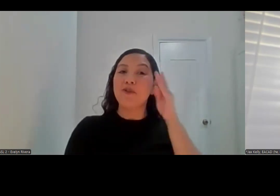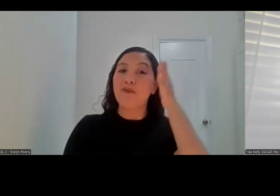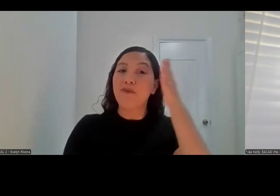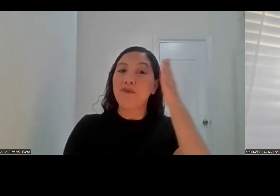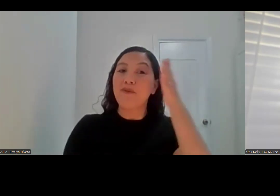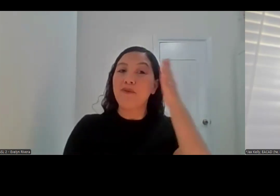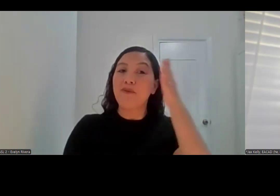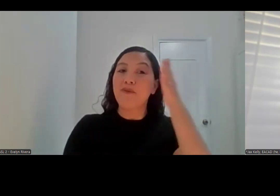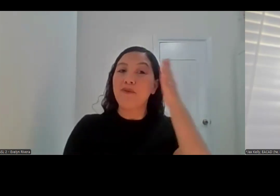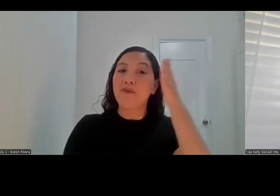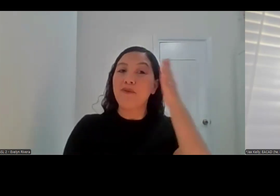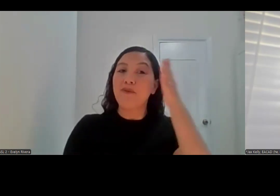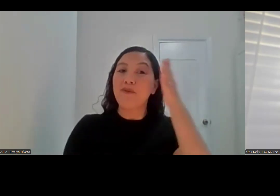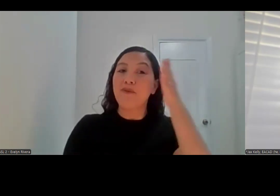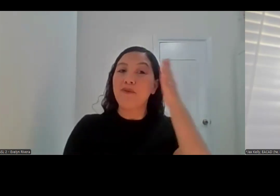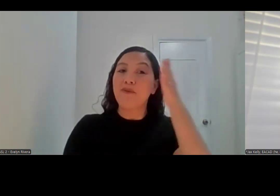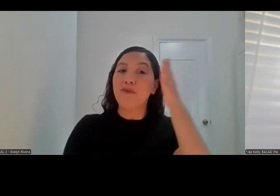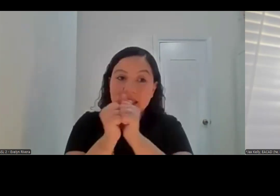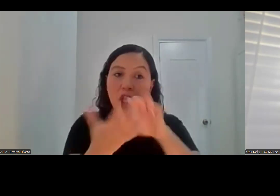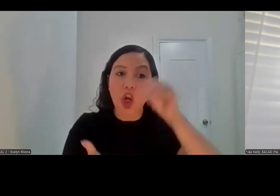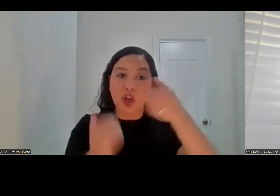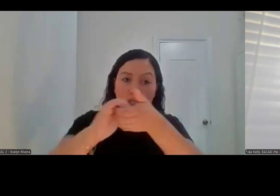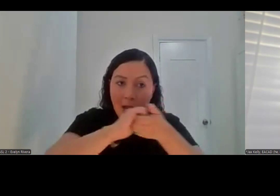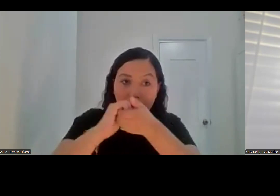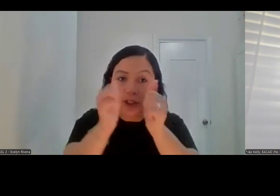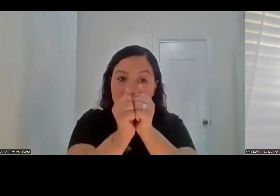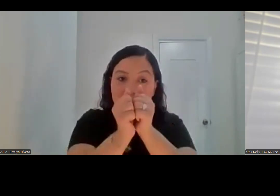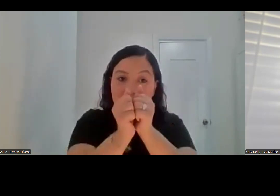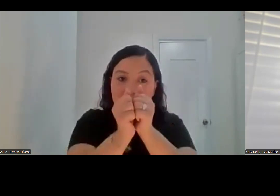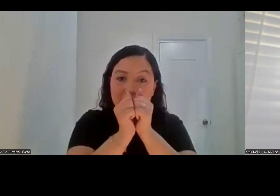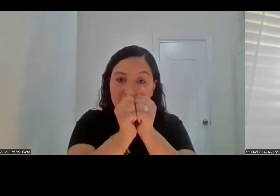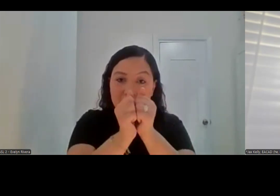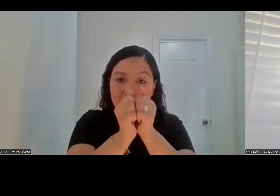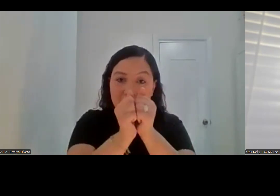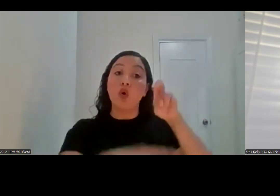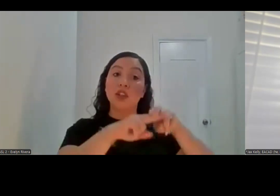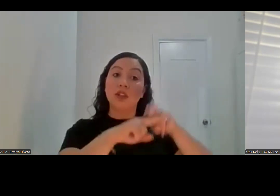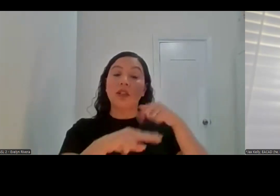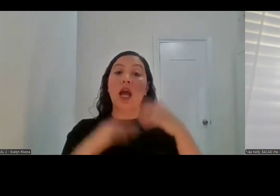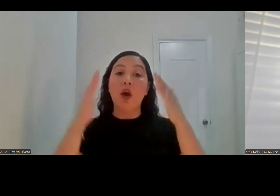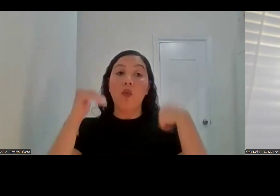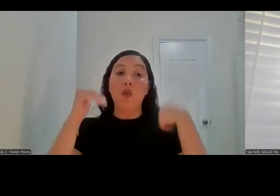in a spirit of collaboration. As co-chair, my hope is that we continue to build a committee culture that is